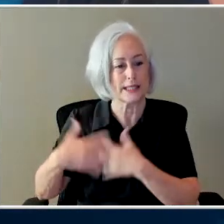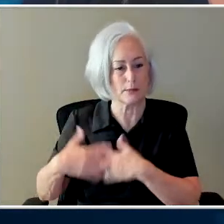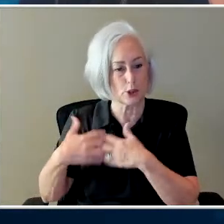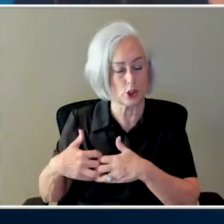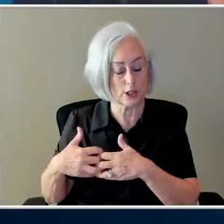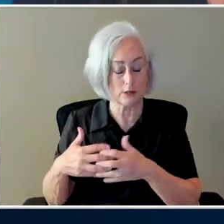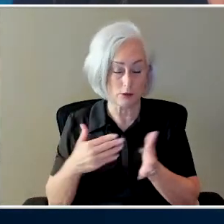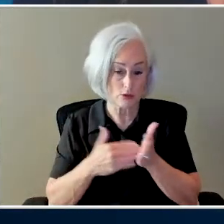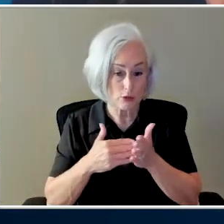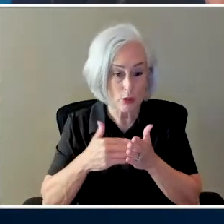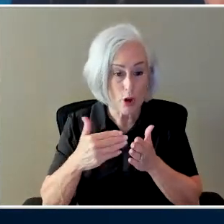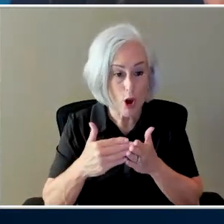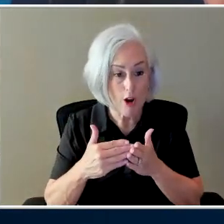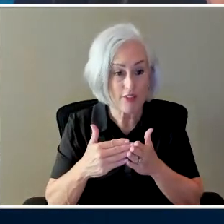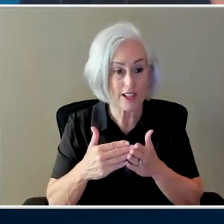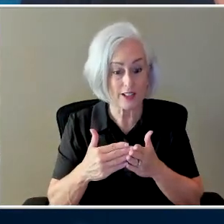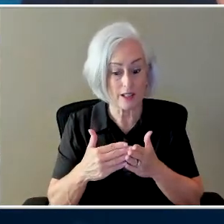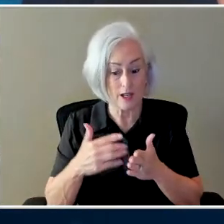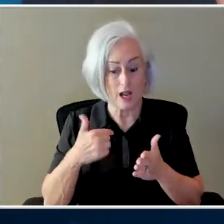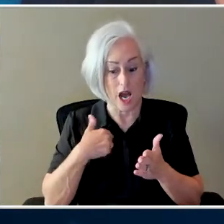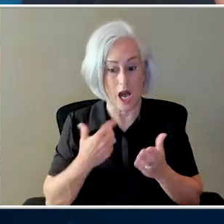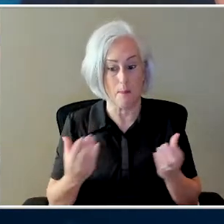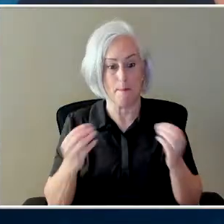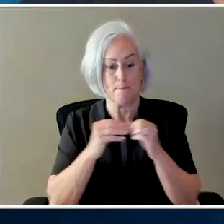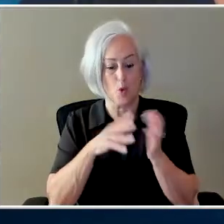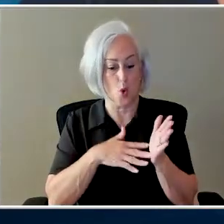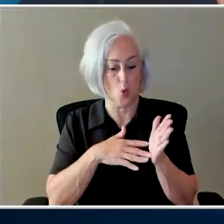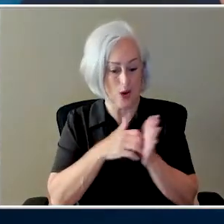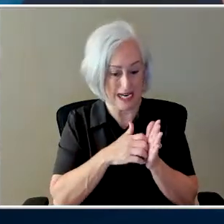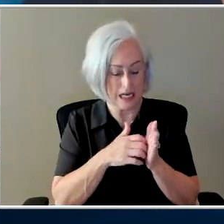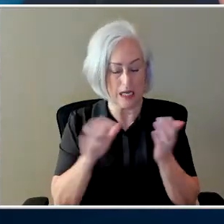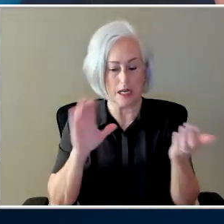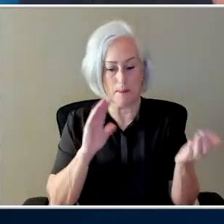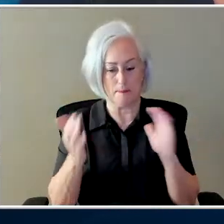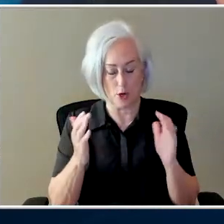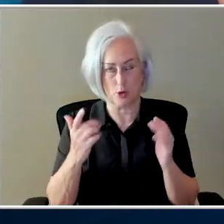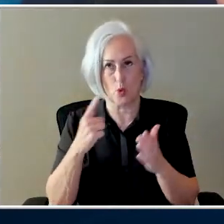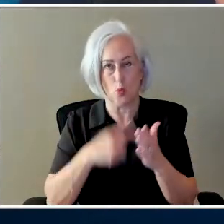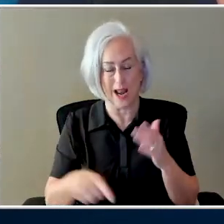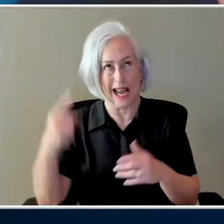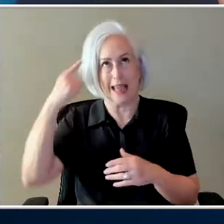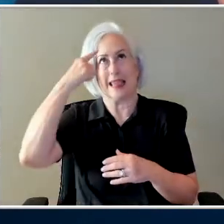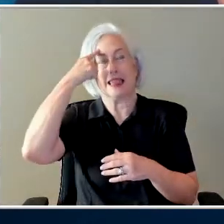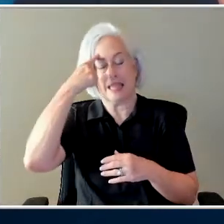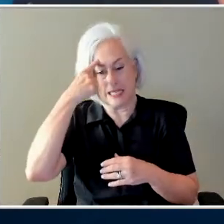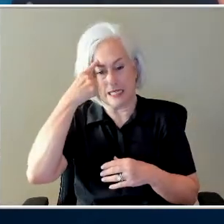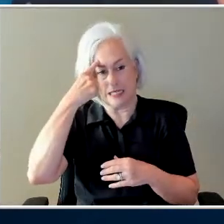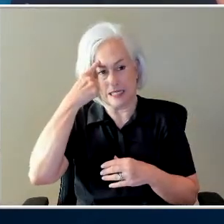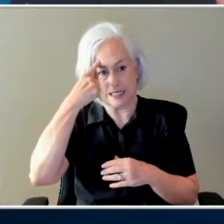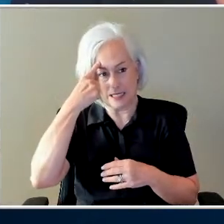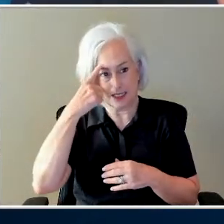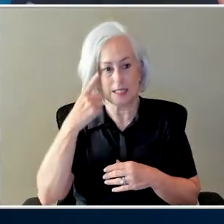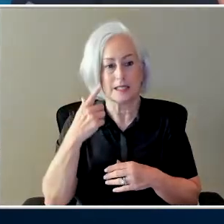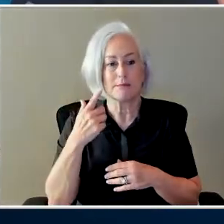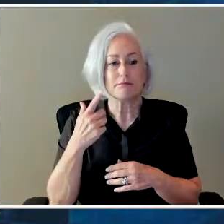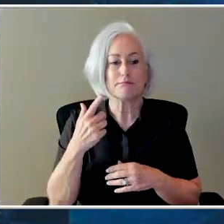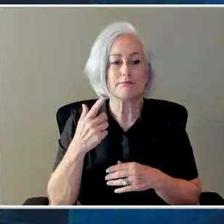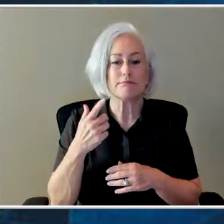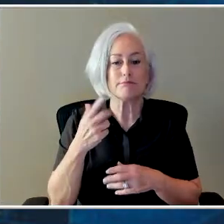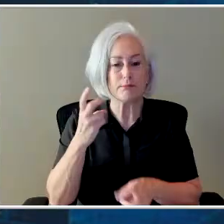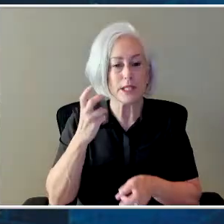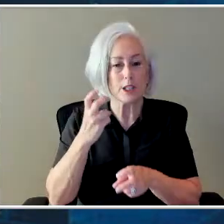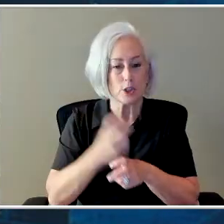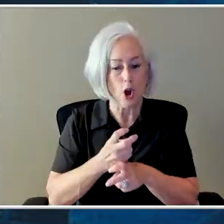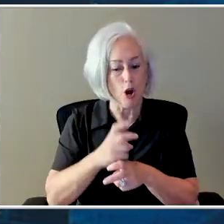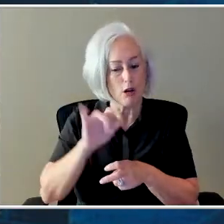like, I'm a lot weaker than I realize, and so and they're like, I can do it, I got it, but it's a lot different than when you get to that point. So